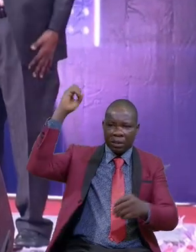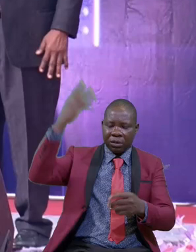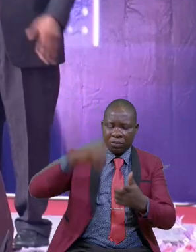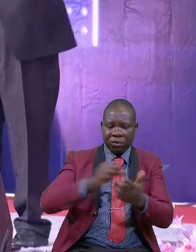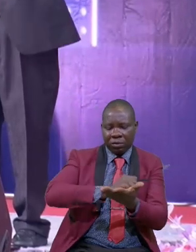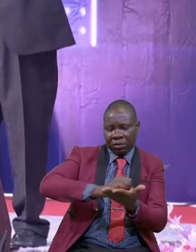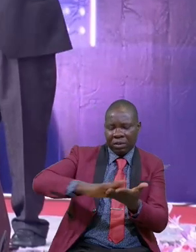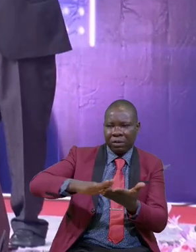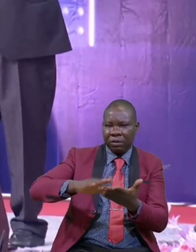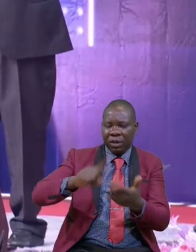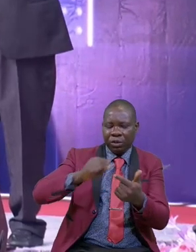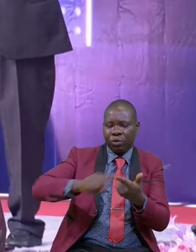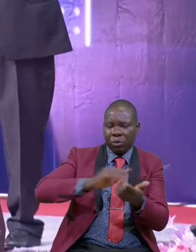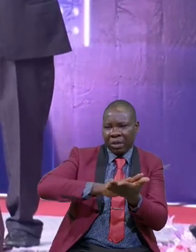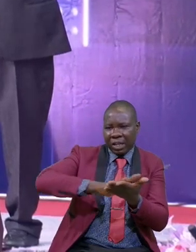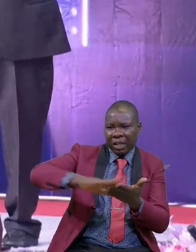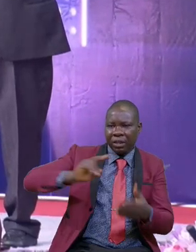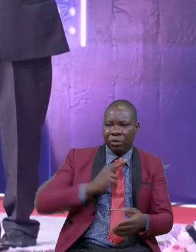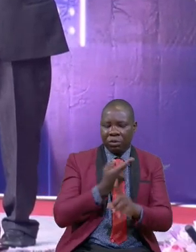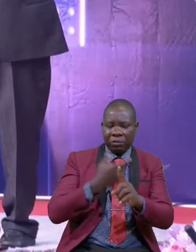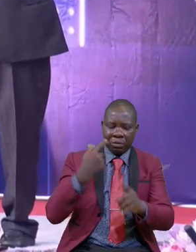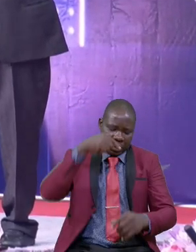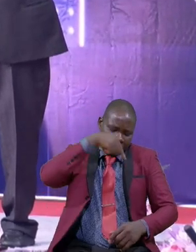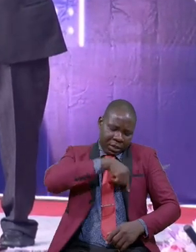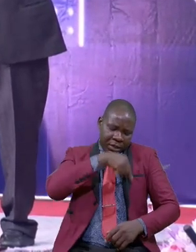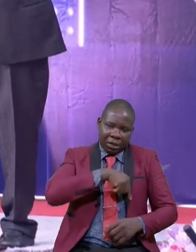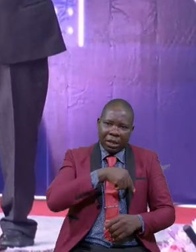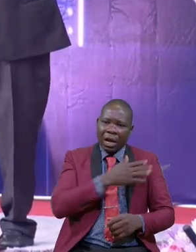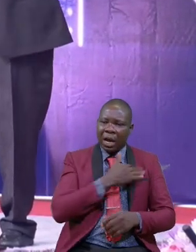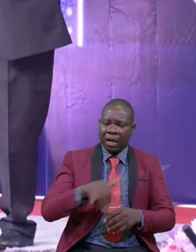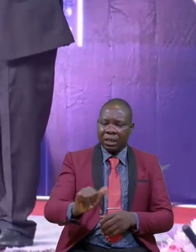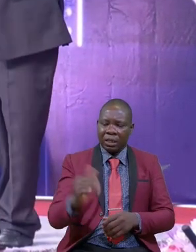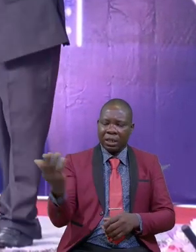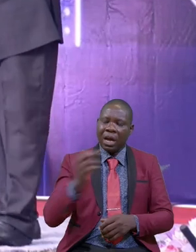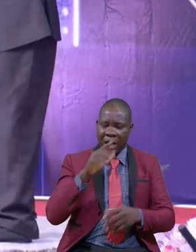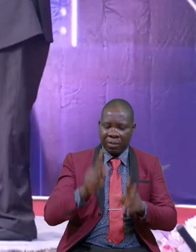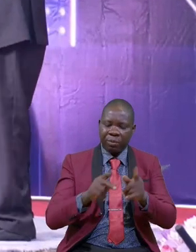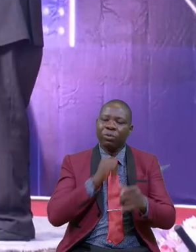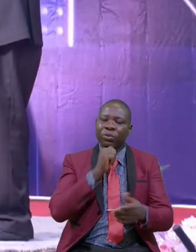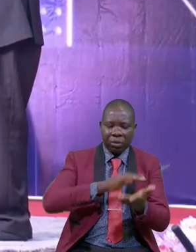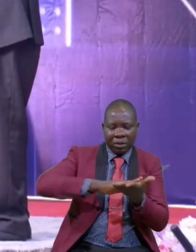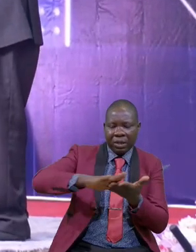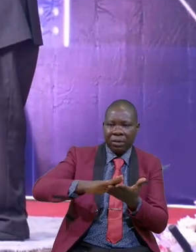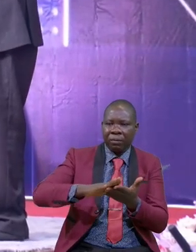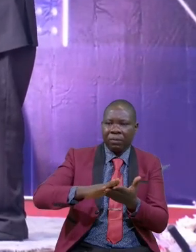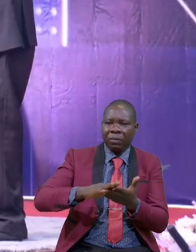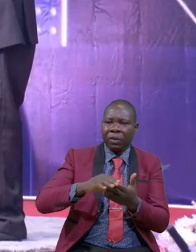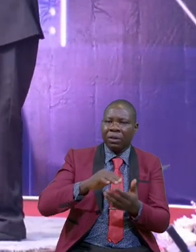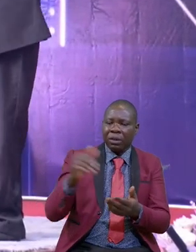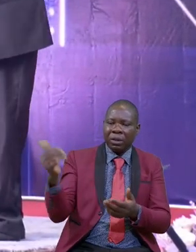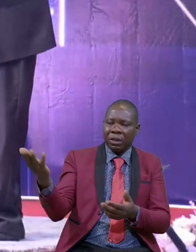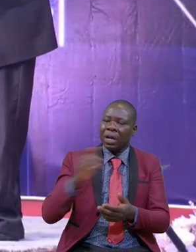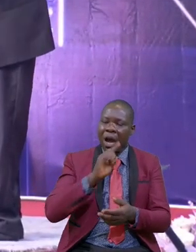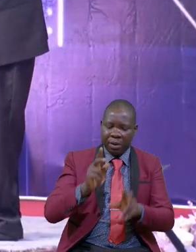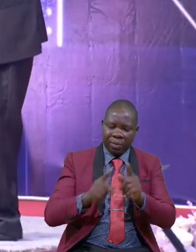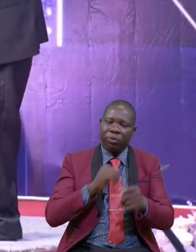from the inside. And yet, there are people who are not purified. Ne sont pas there are people y a des who are not sanctified ne sont pas because